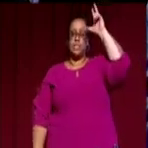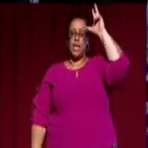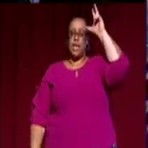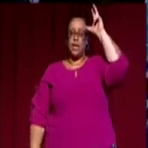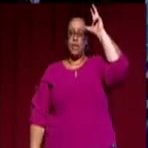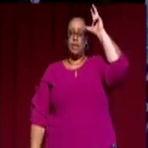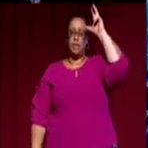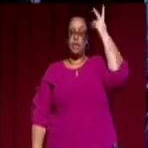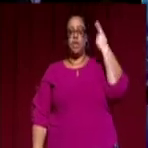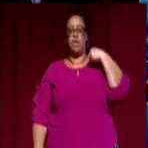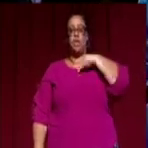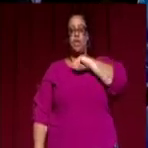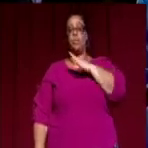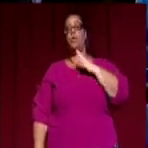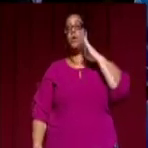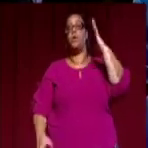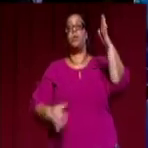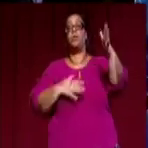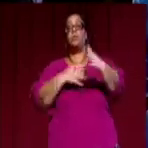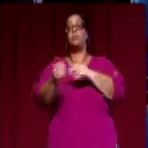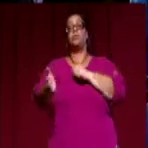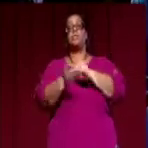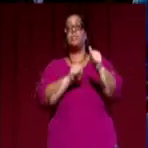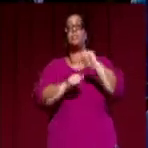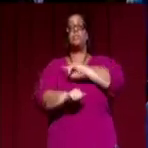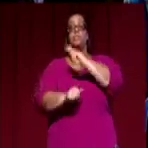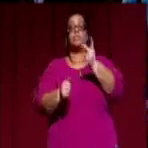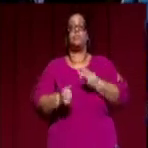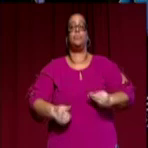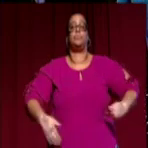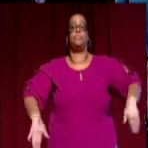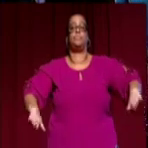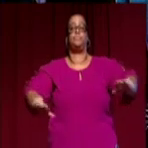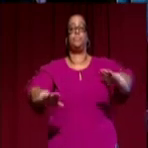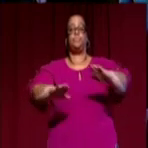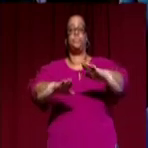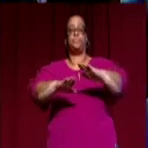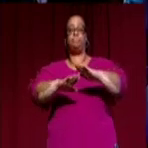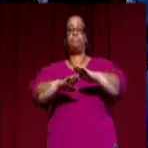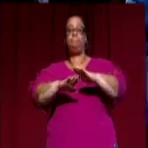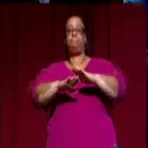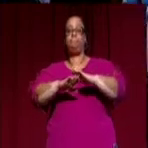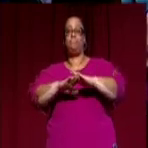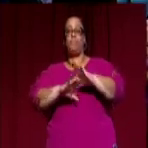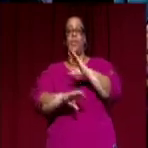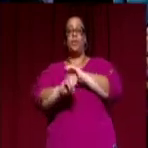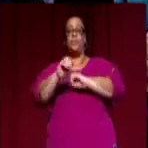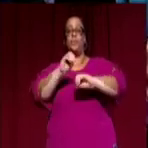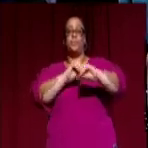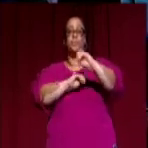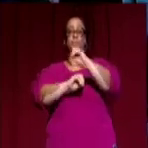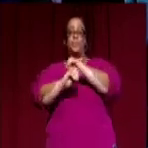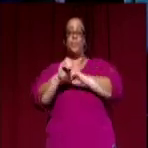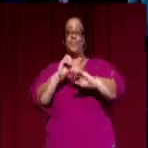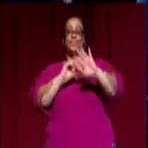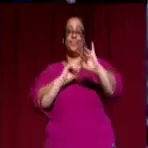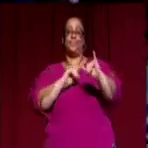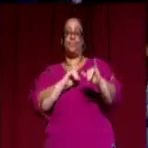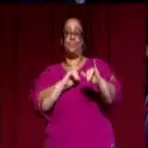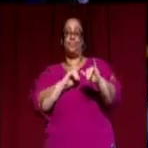Satan, we're gonna tear your kingdom down. Oh,